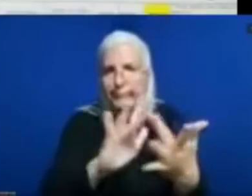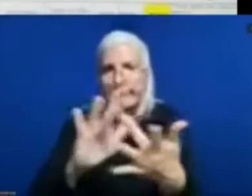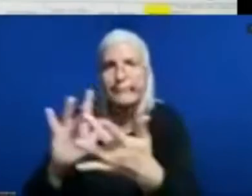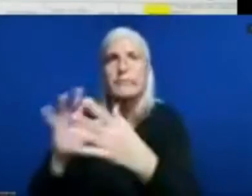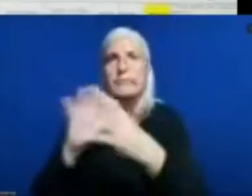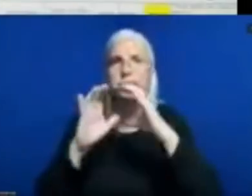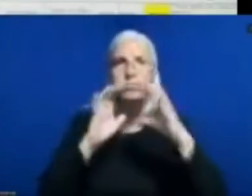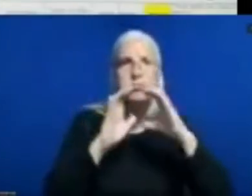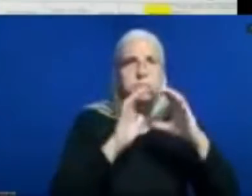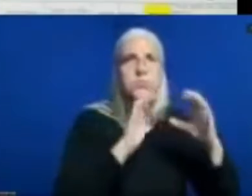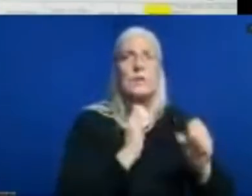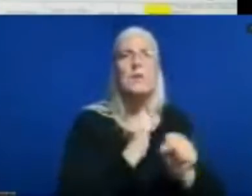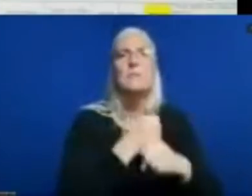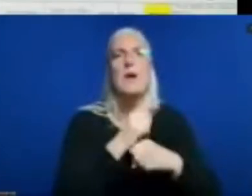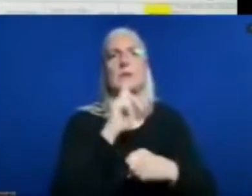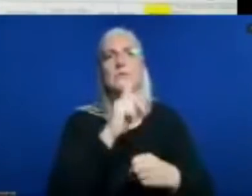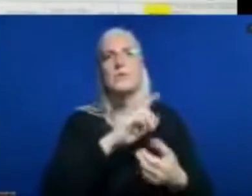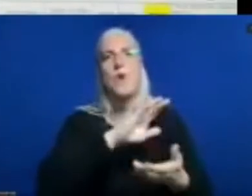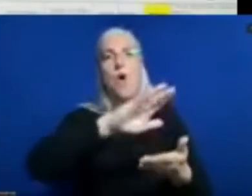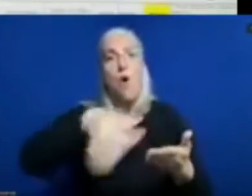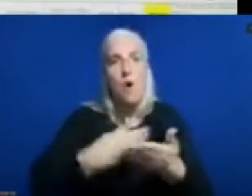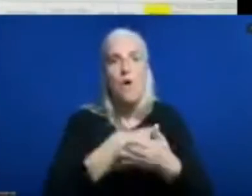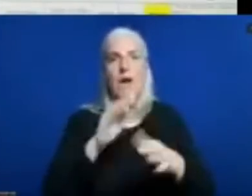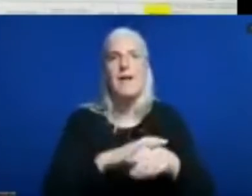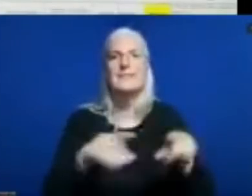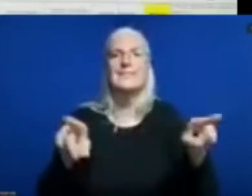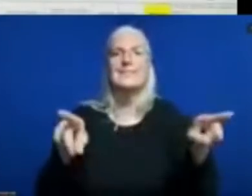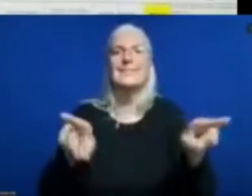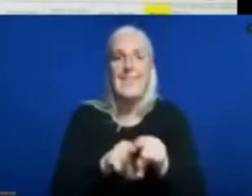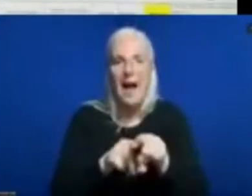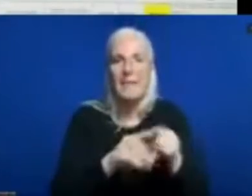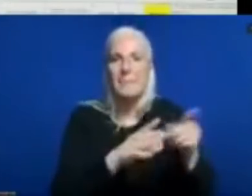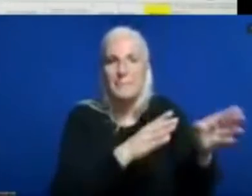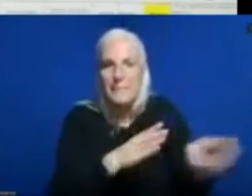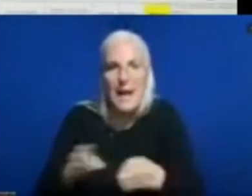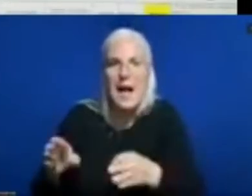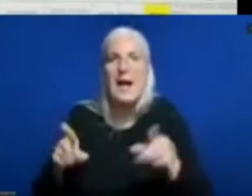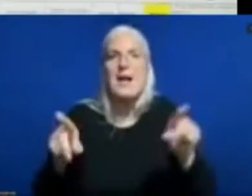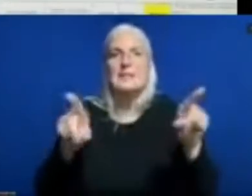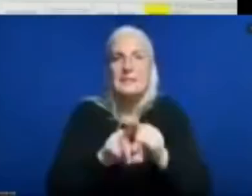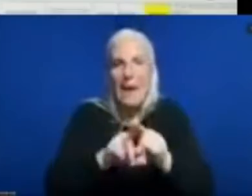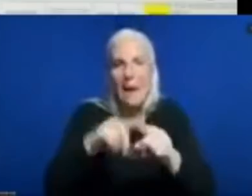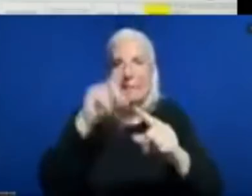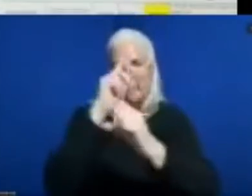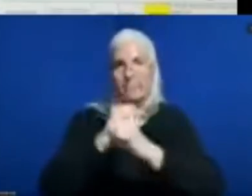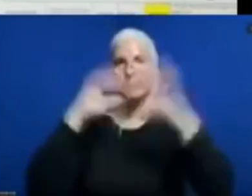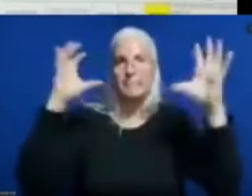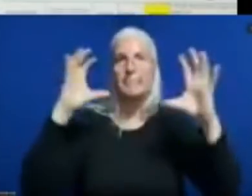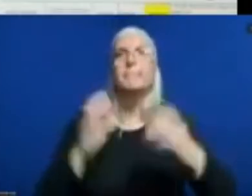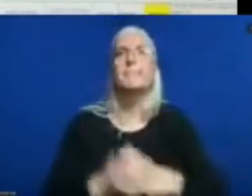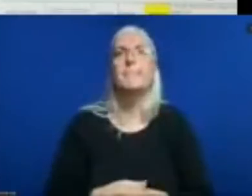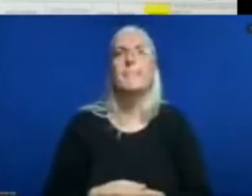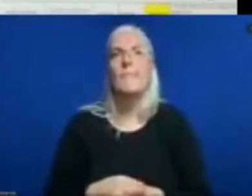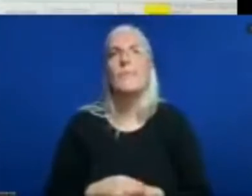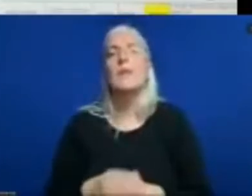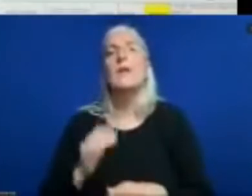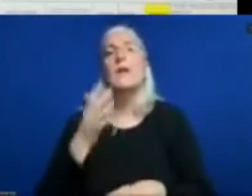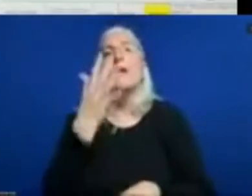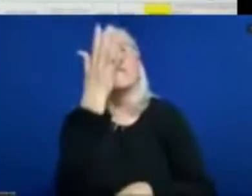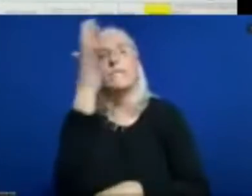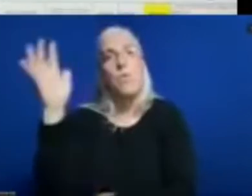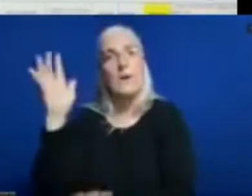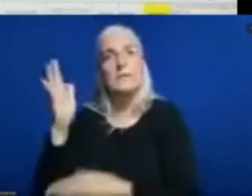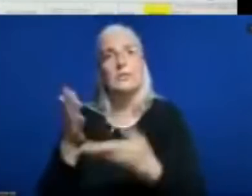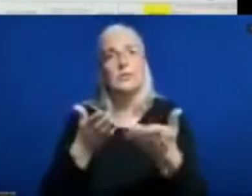involved. So as the Plumas Forest Supervisor, just wanted to recognize that we are yet again our Plumas and Lassen